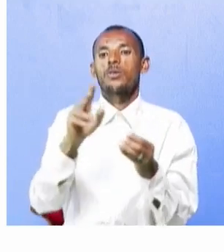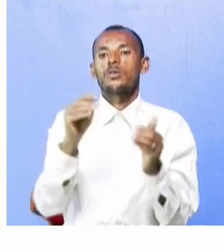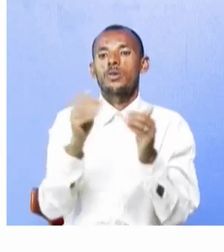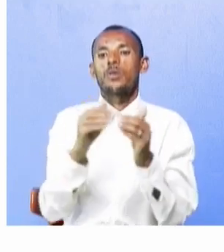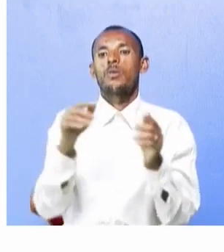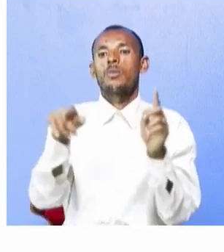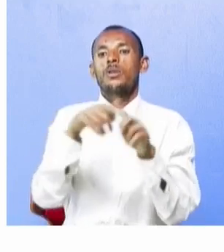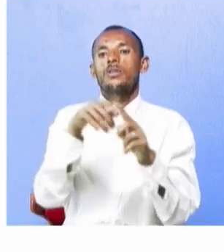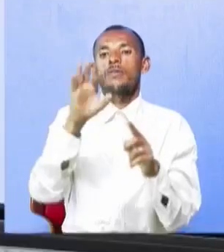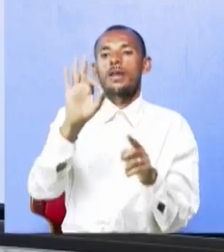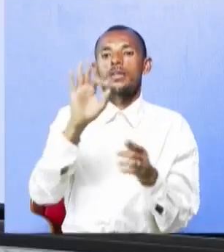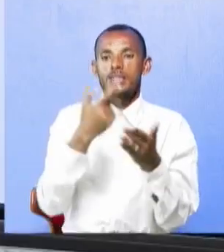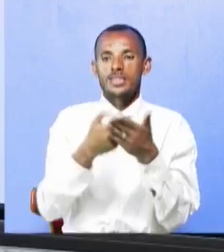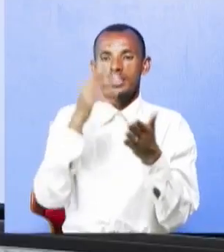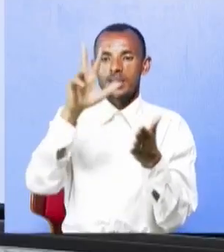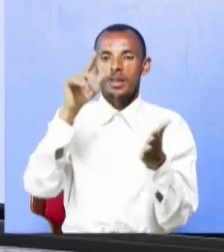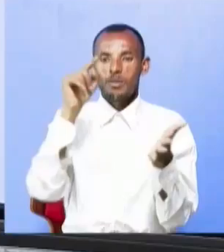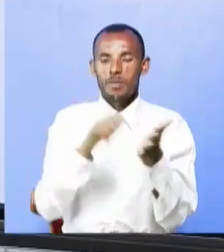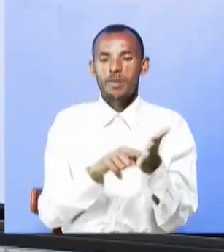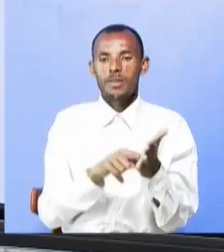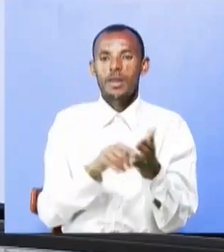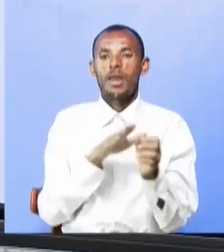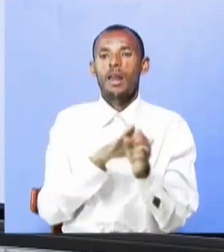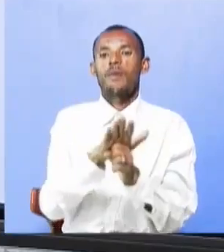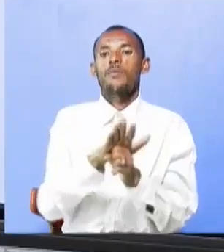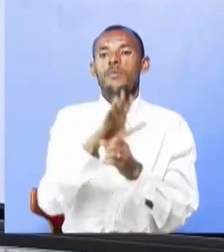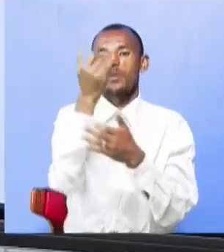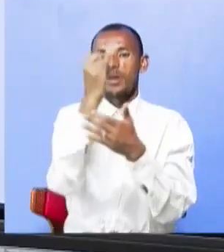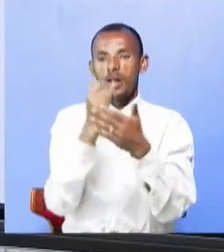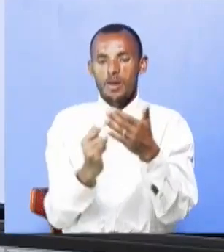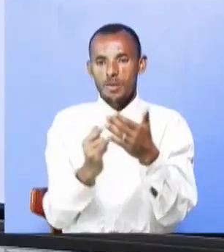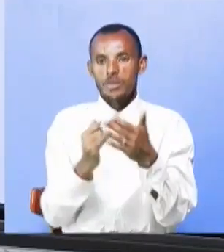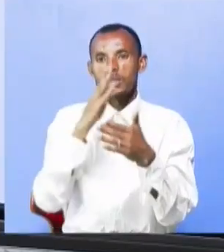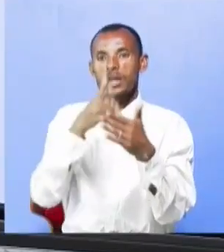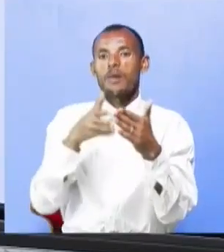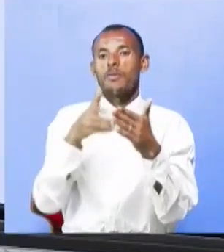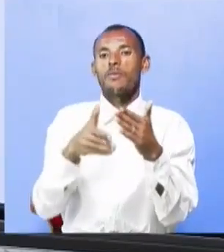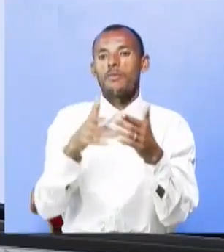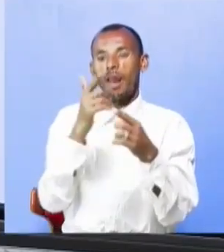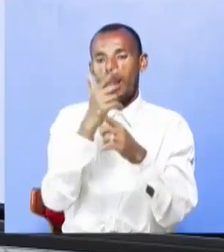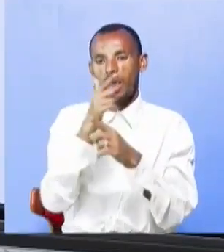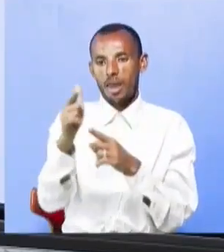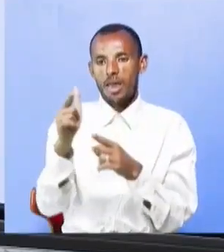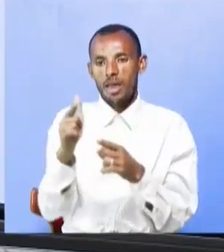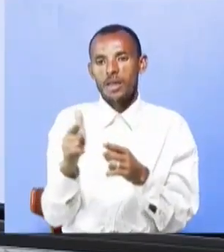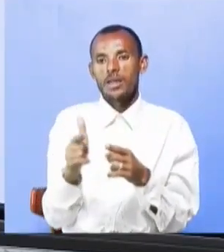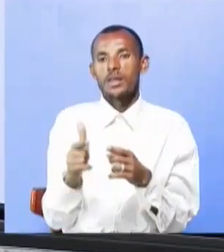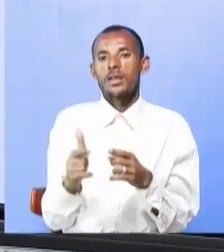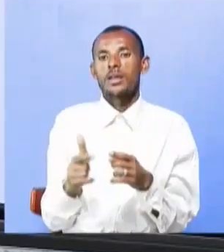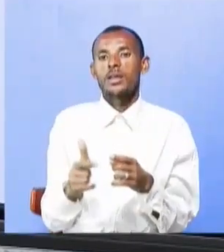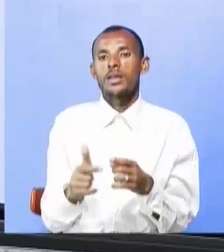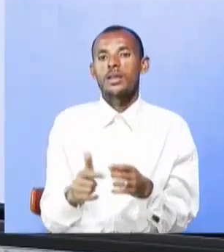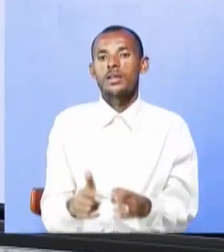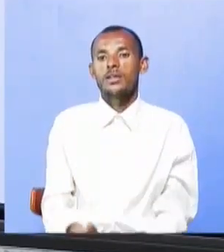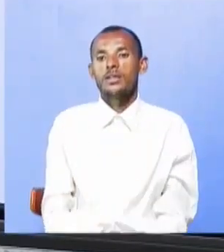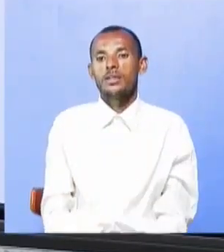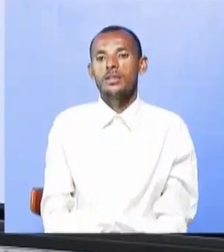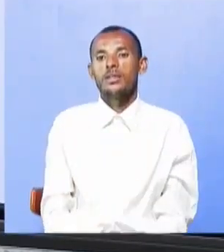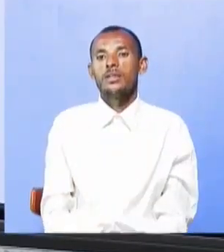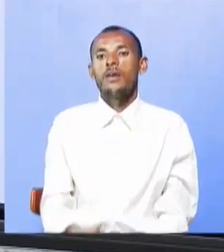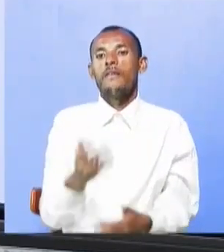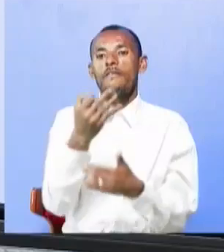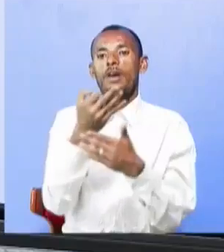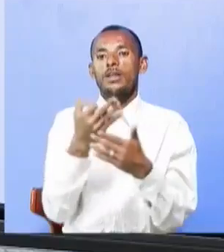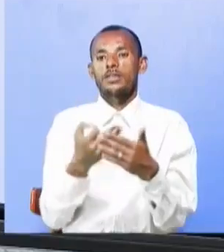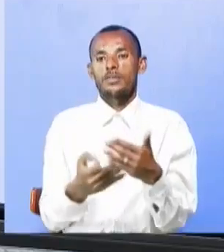okay? These 3 points are enough to sketch the graph of the given linear linear